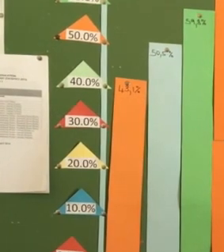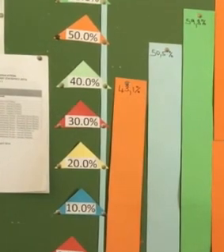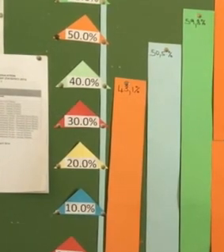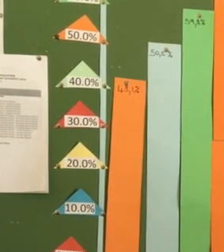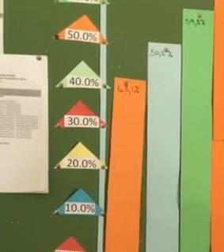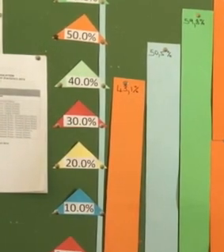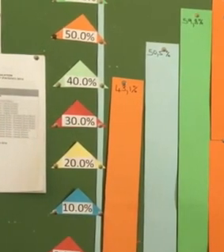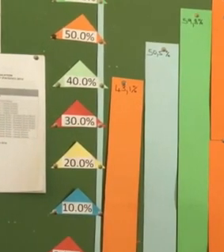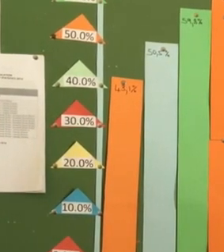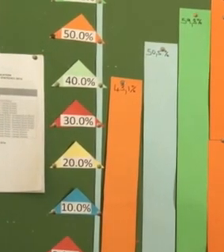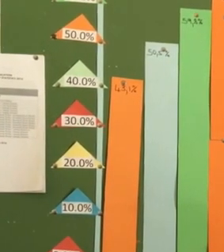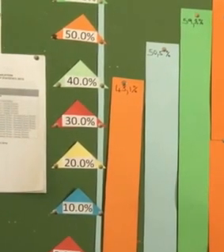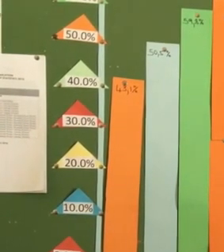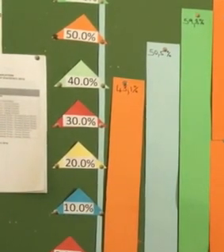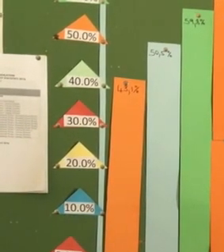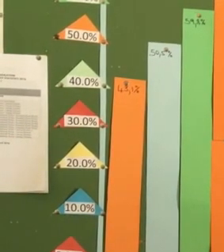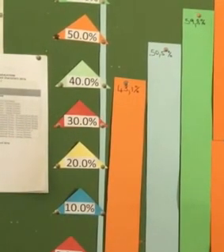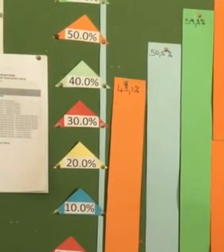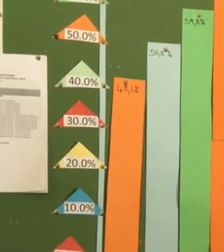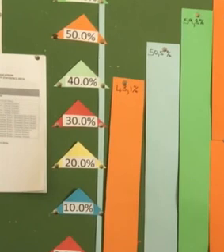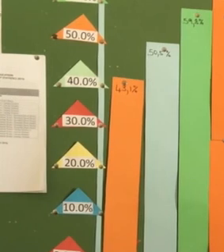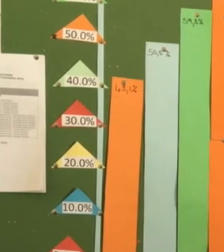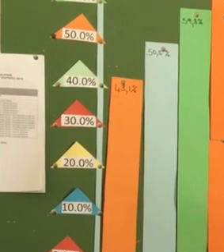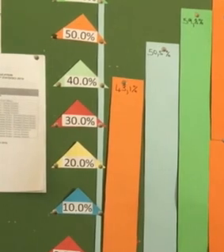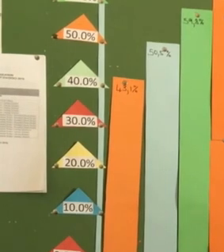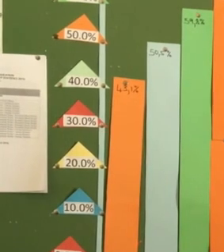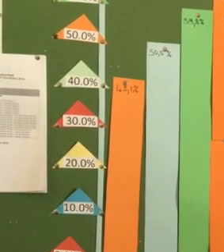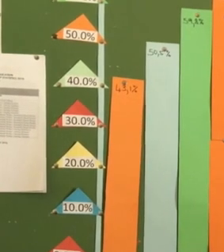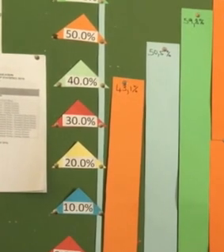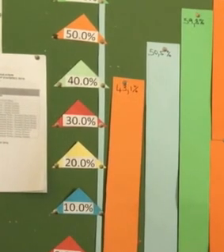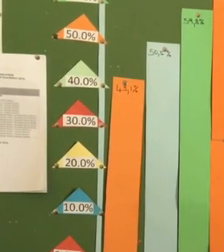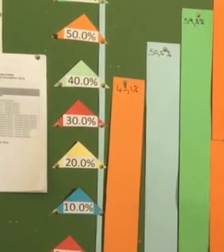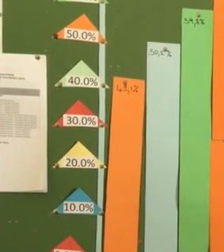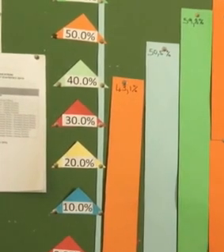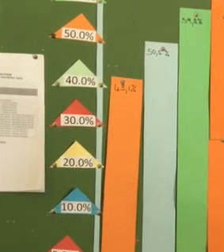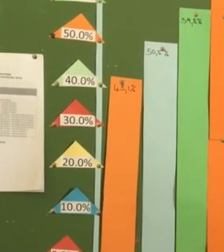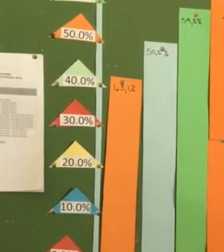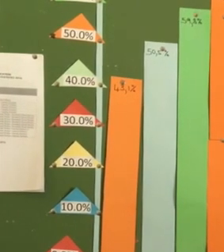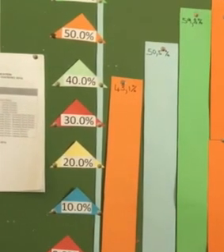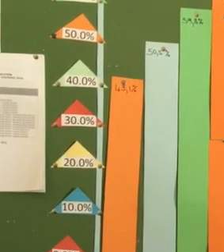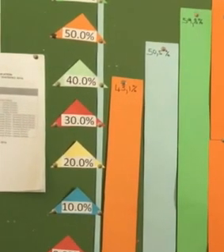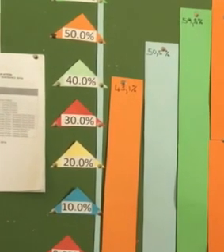the learning materials from Namibia Media Holdings.